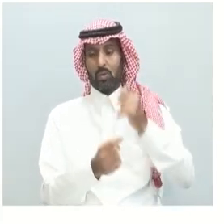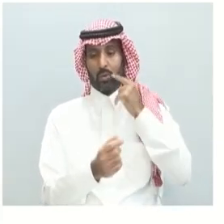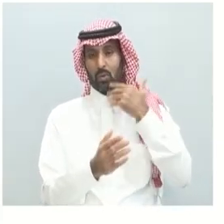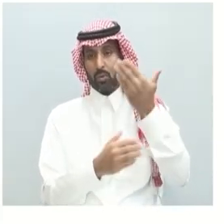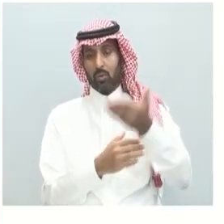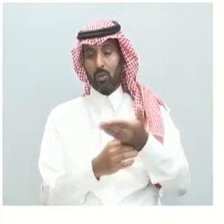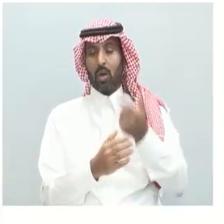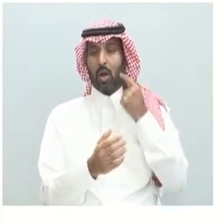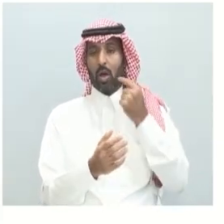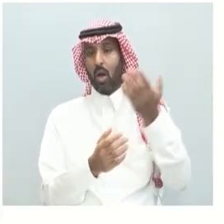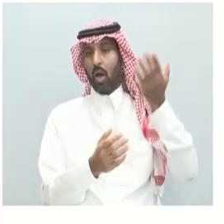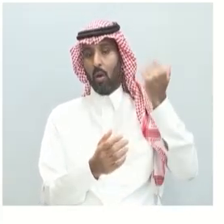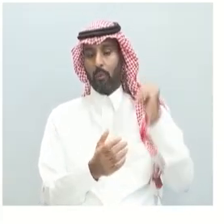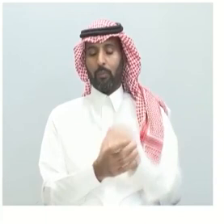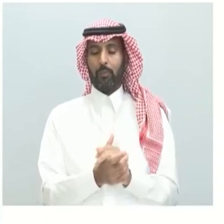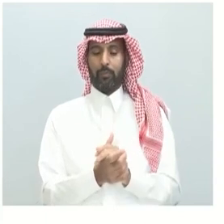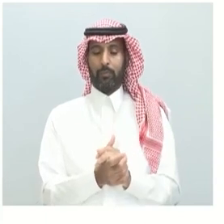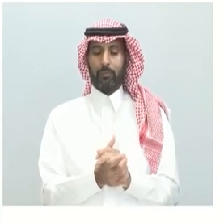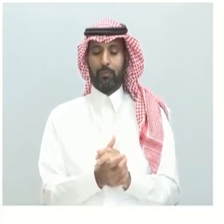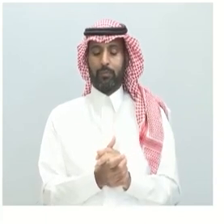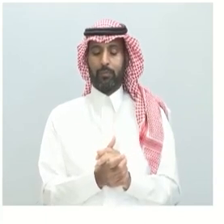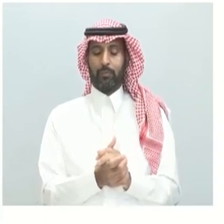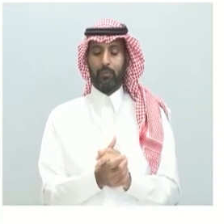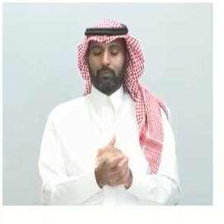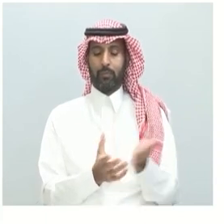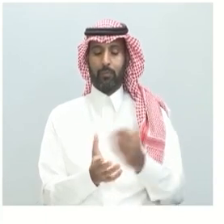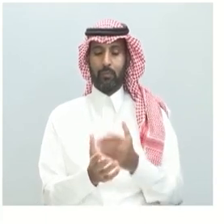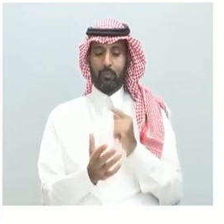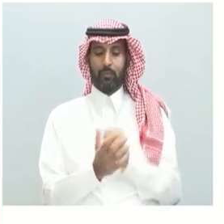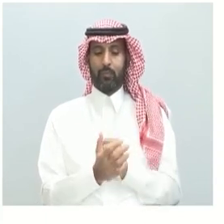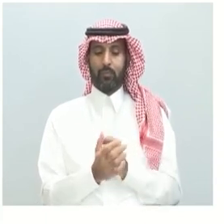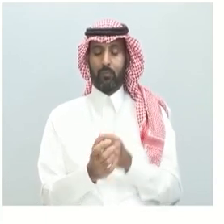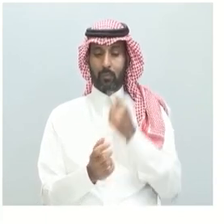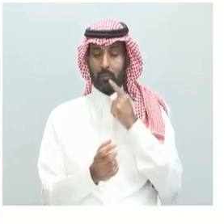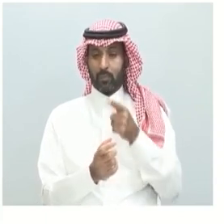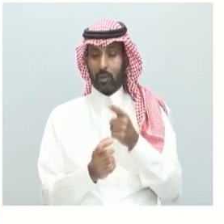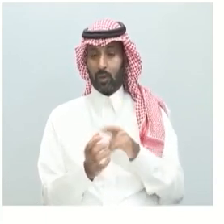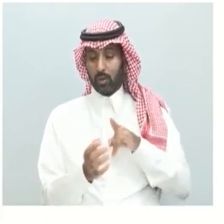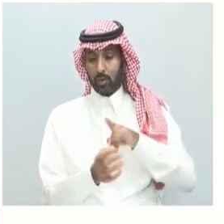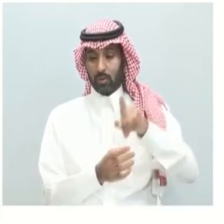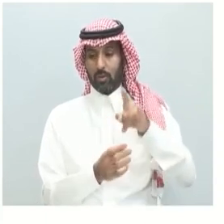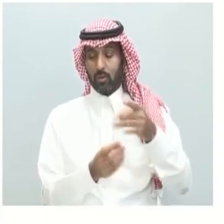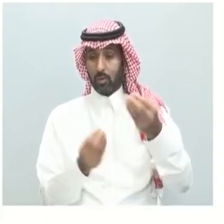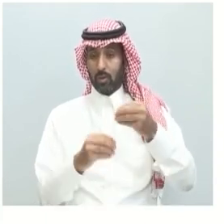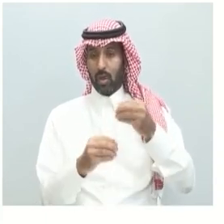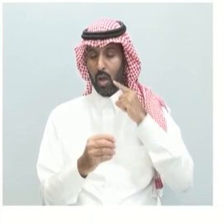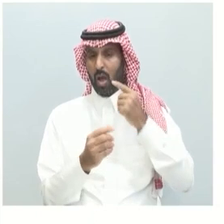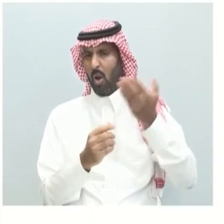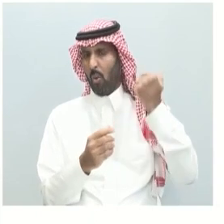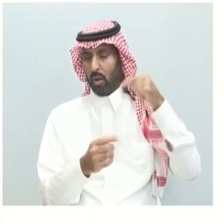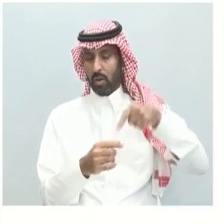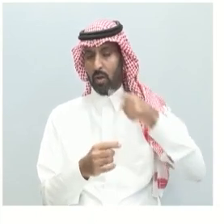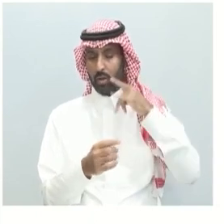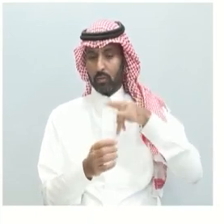now than it was in the past. Air travel is more affordable now than